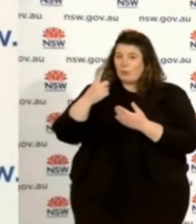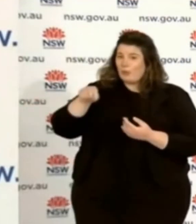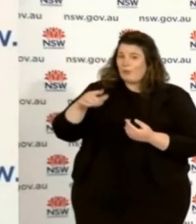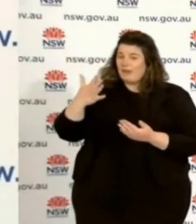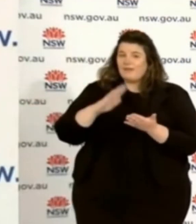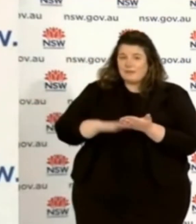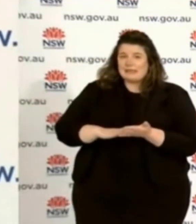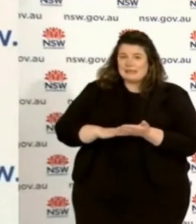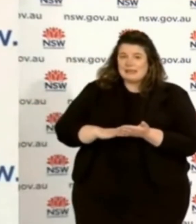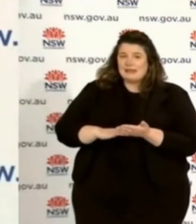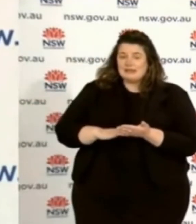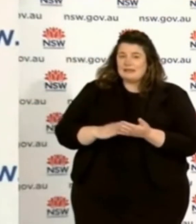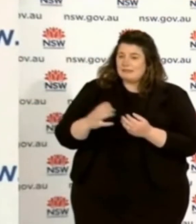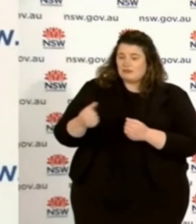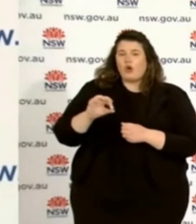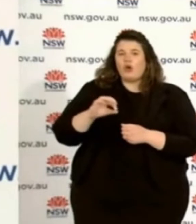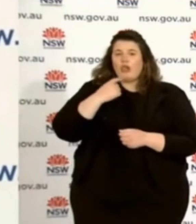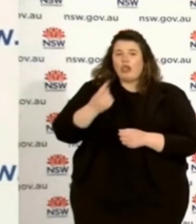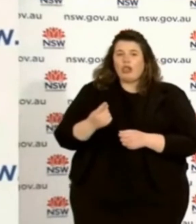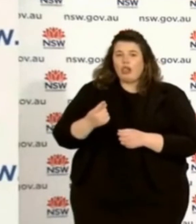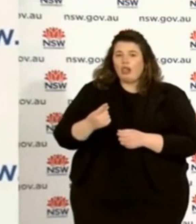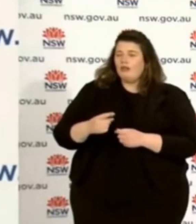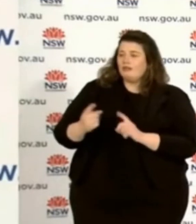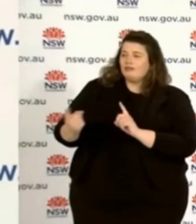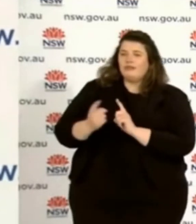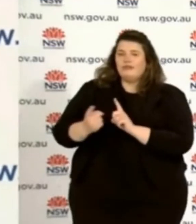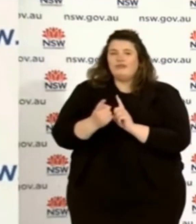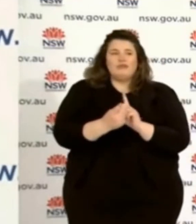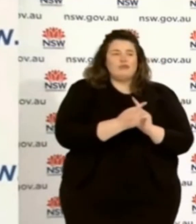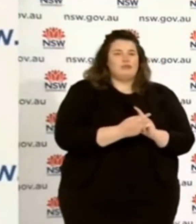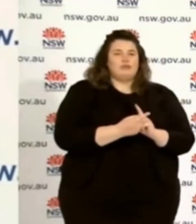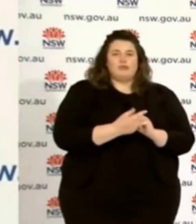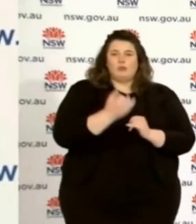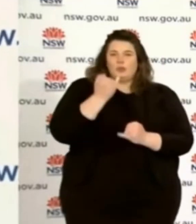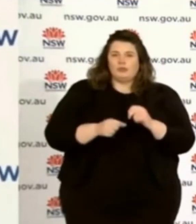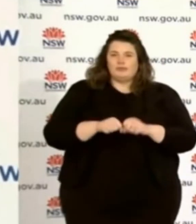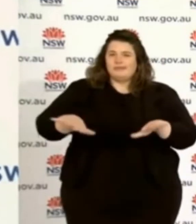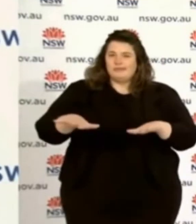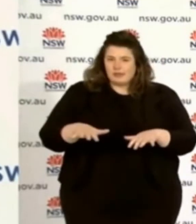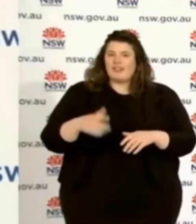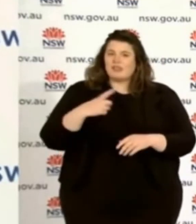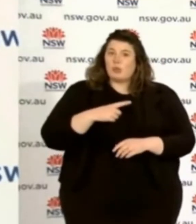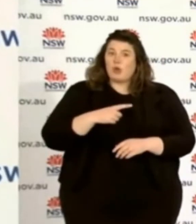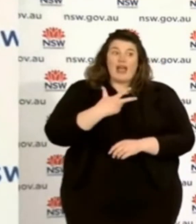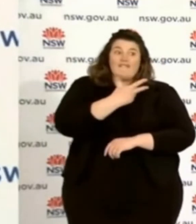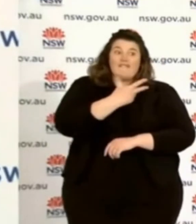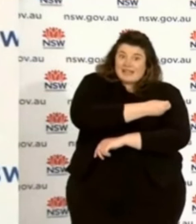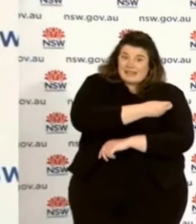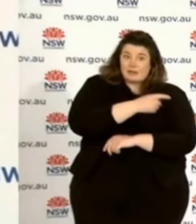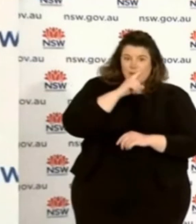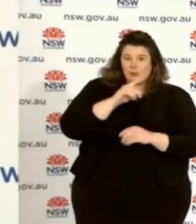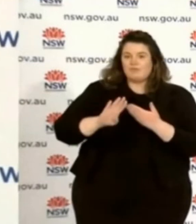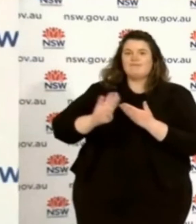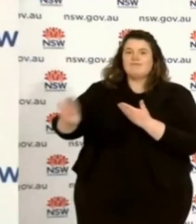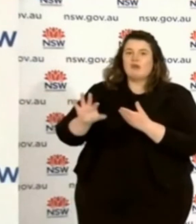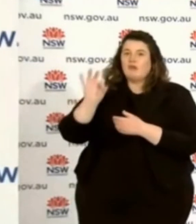don't let their guard down. But we know in reality, people will slip. And that's why we can't afford to have unvaccinated people mixing with vaccinated people. We